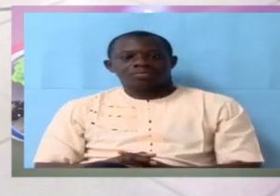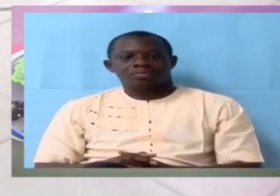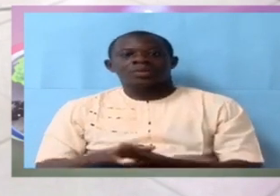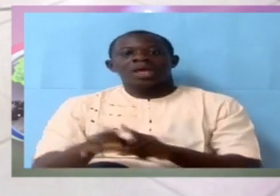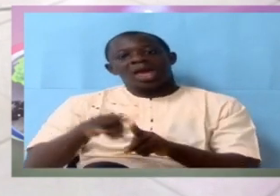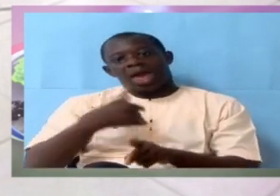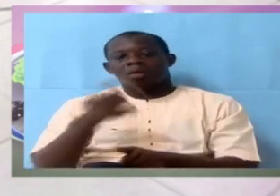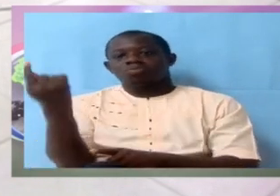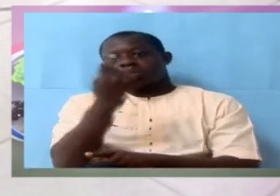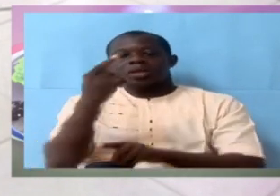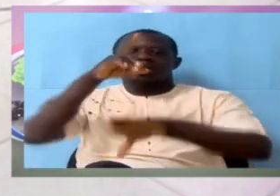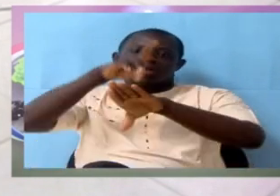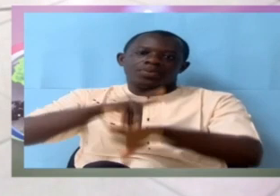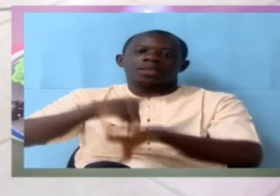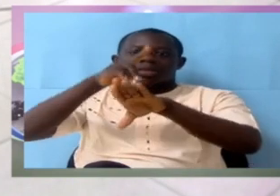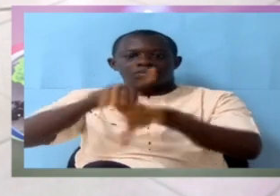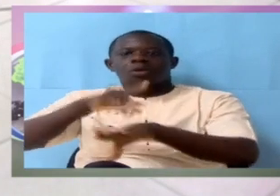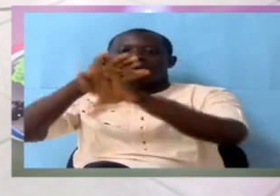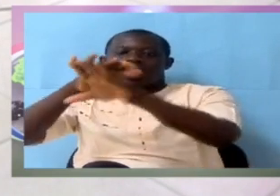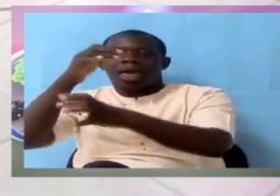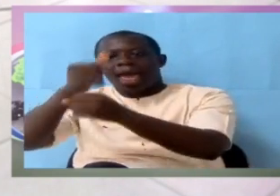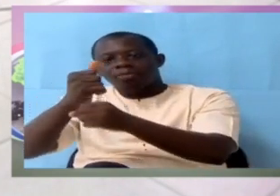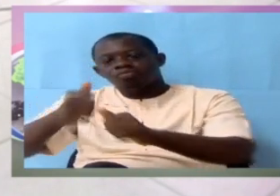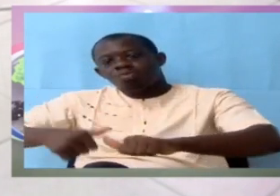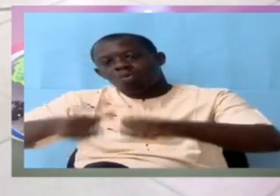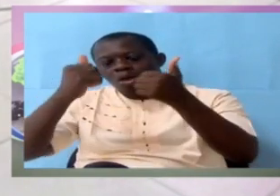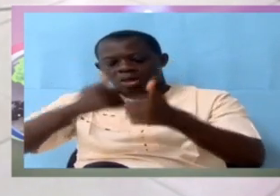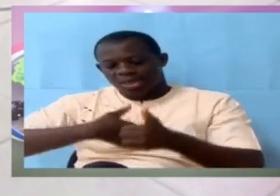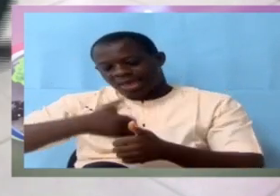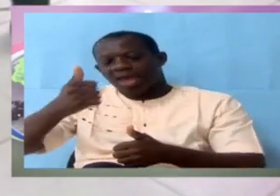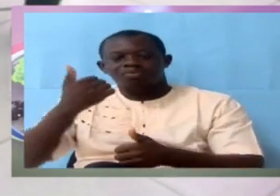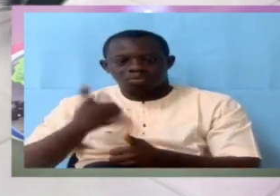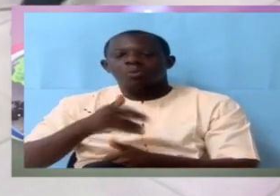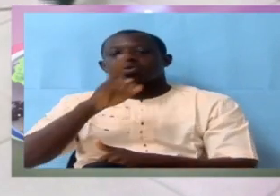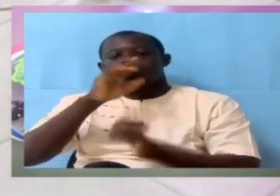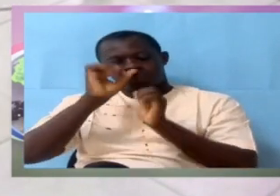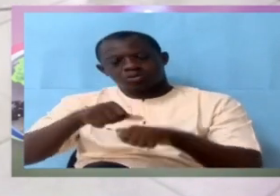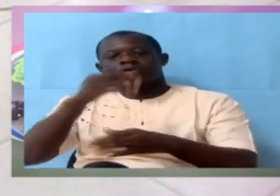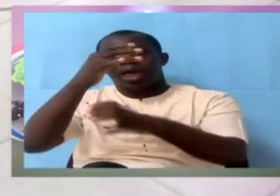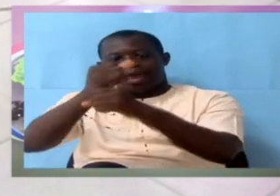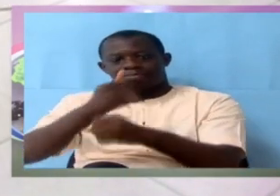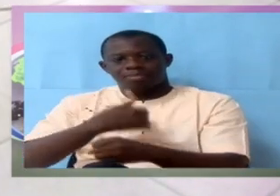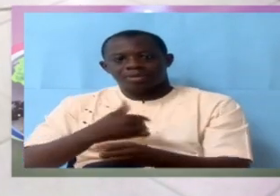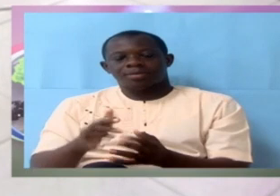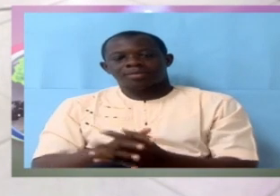I depend on the help of the good people who are able to help me.